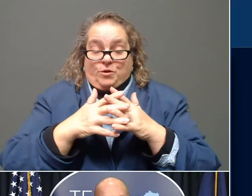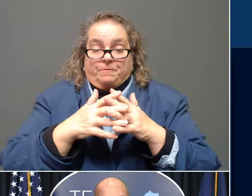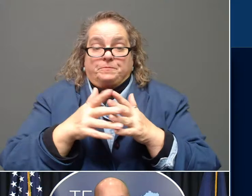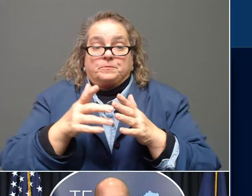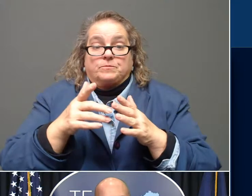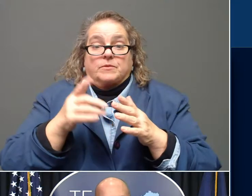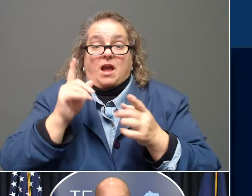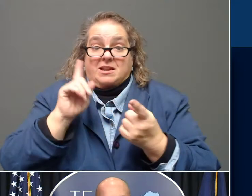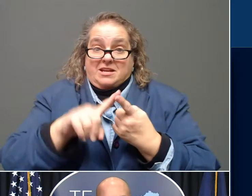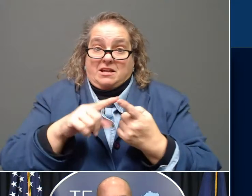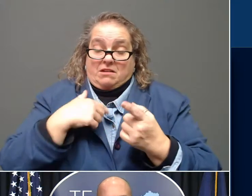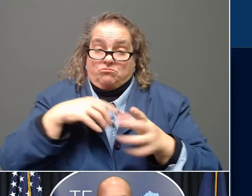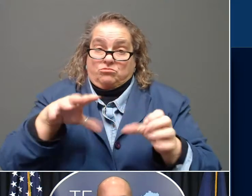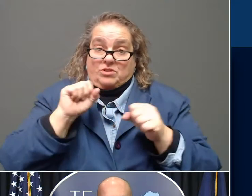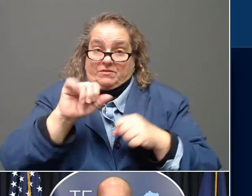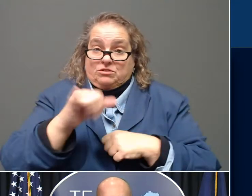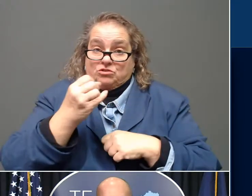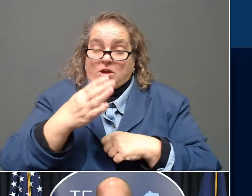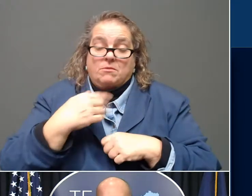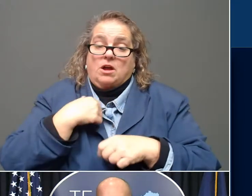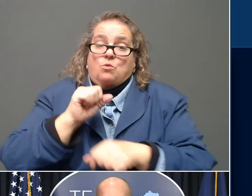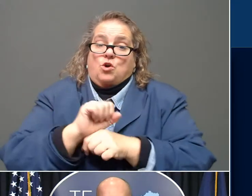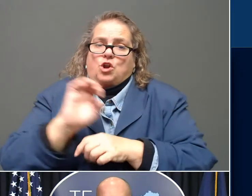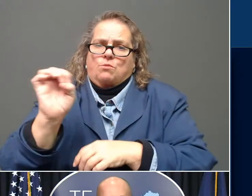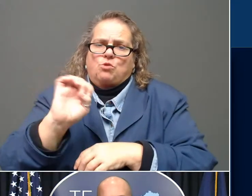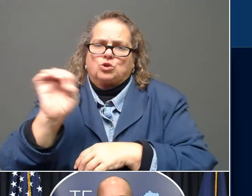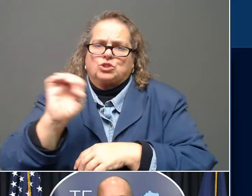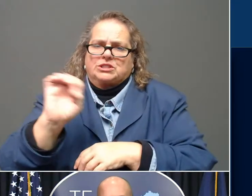have big Super Bowl parties.